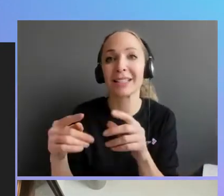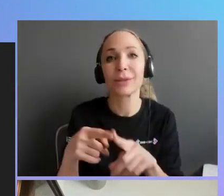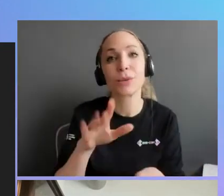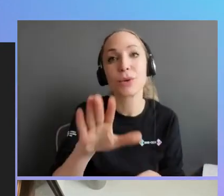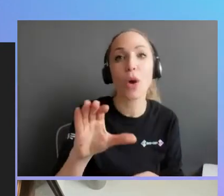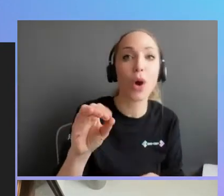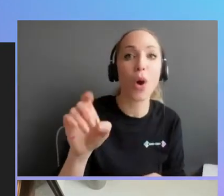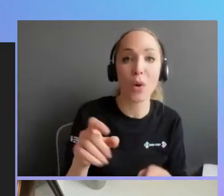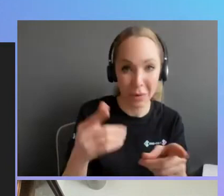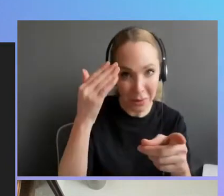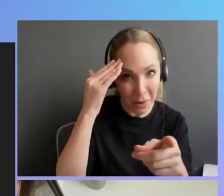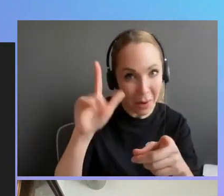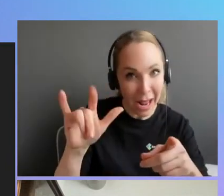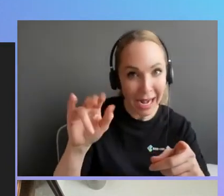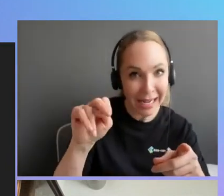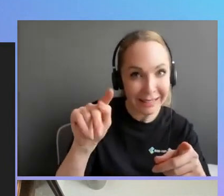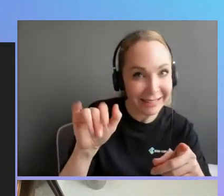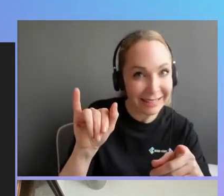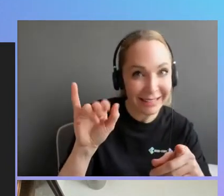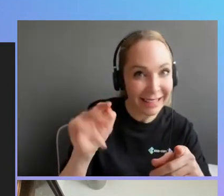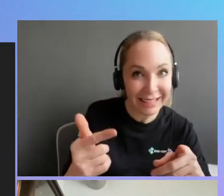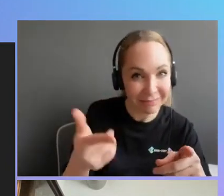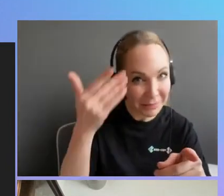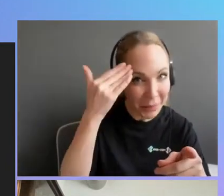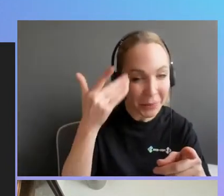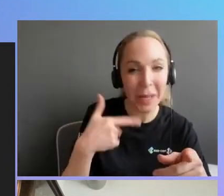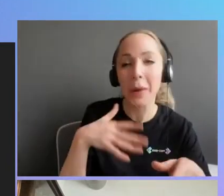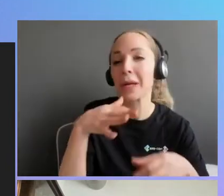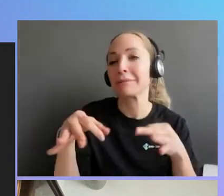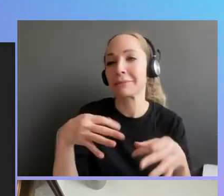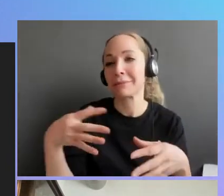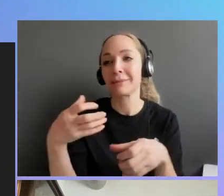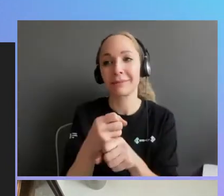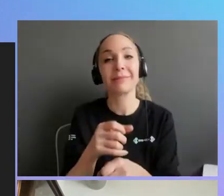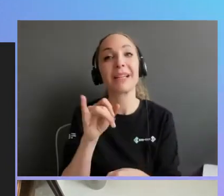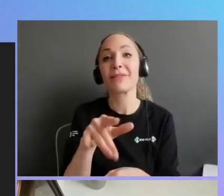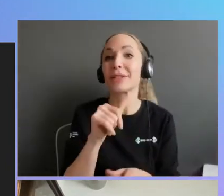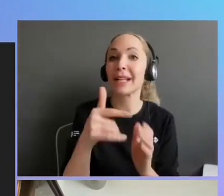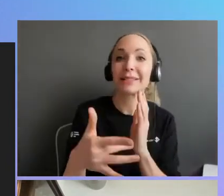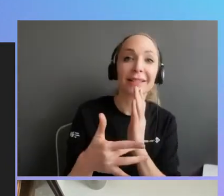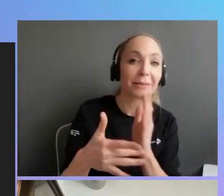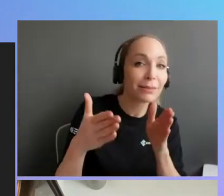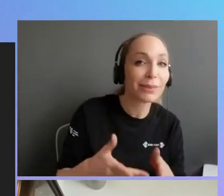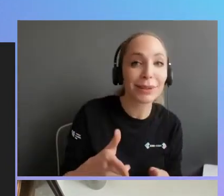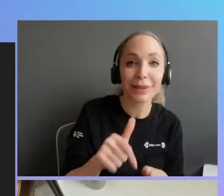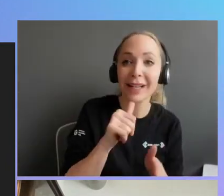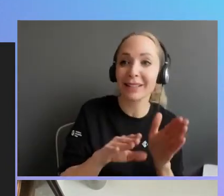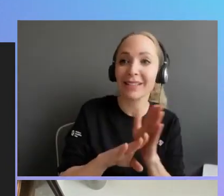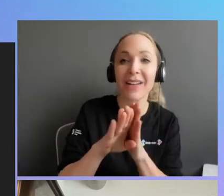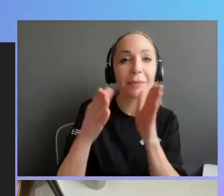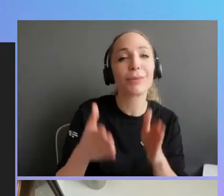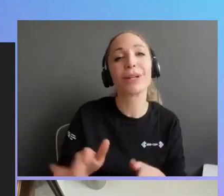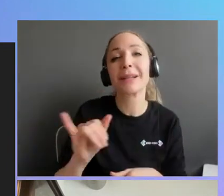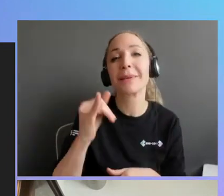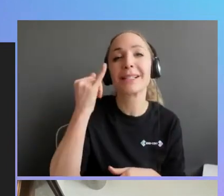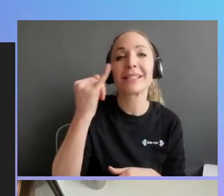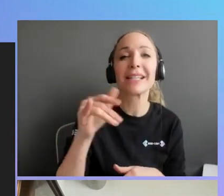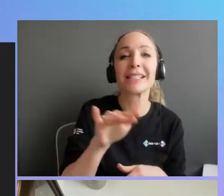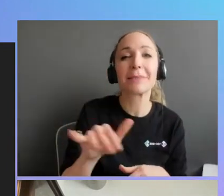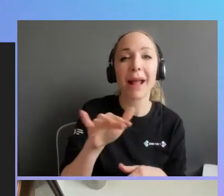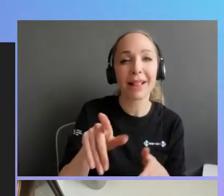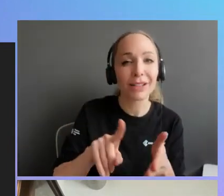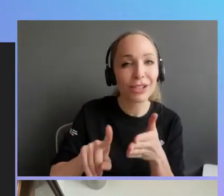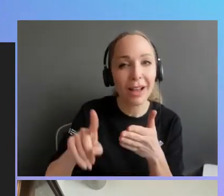linting is, I'll give you a quick spiel about what it is. Linting, you can think of, if you're not a technical person or a developer, it's really like spell check for your code, but it's not actually looking for